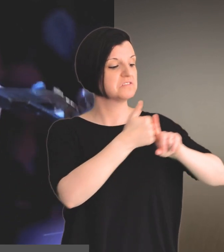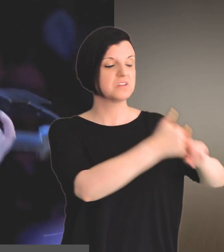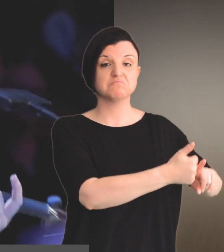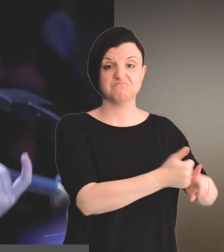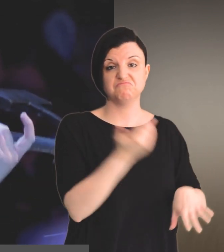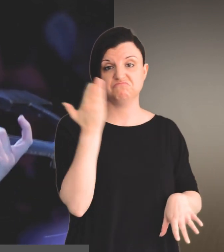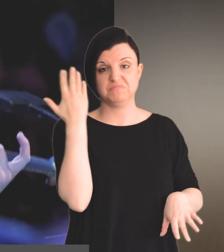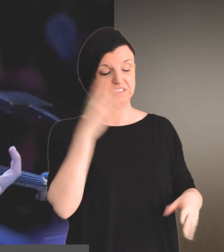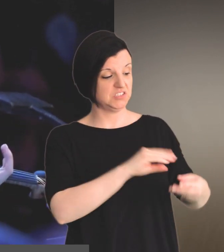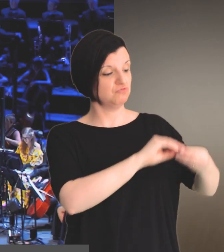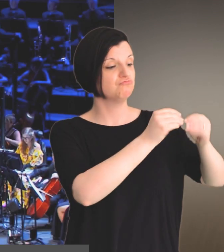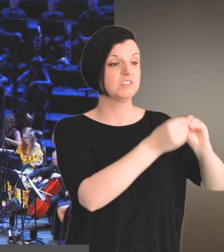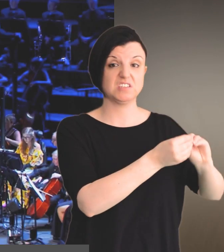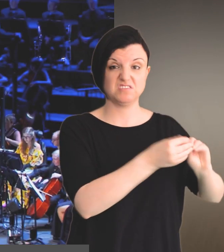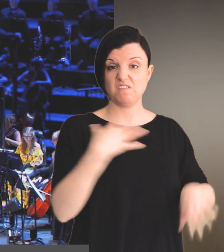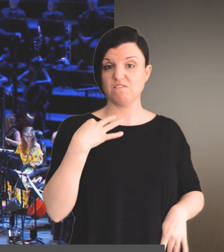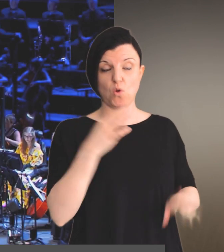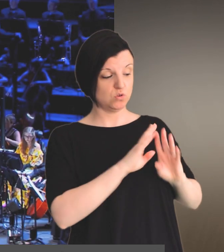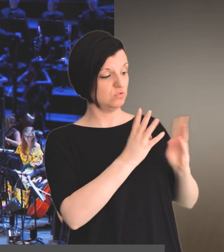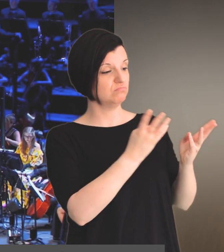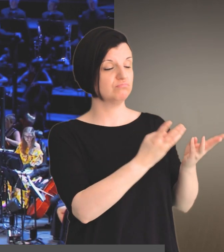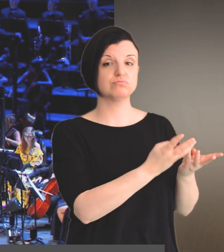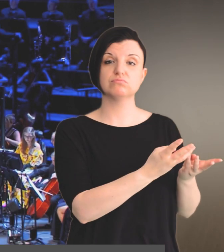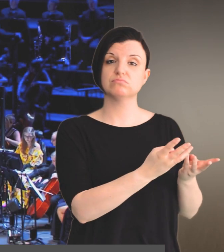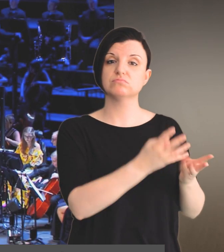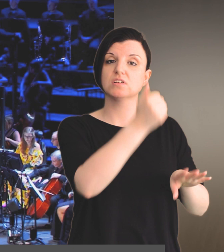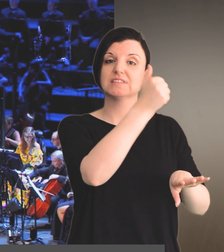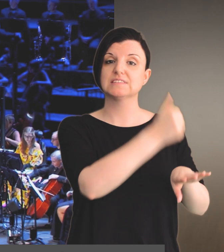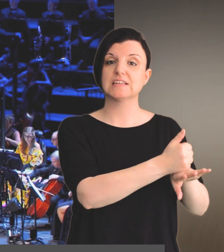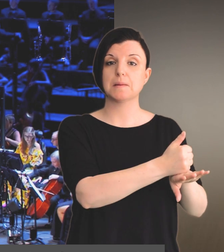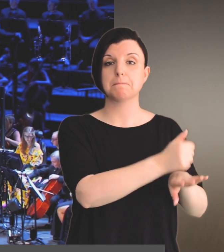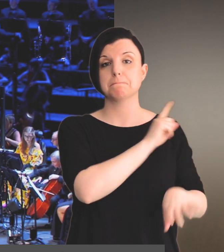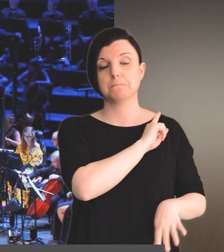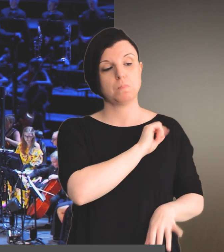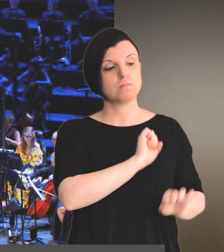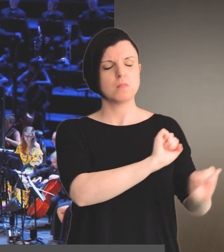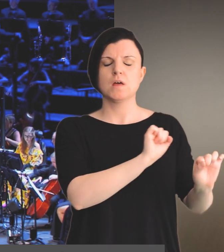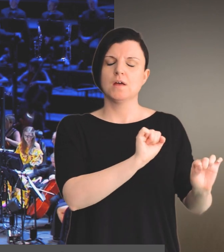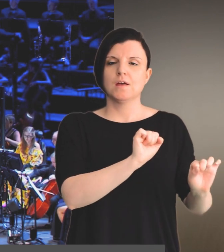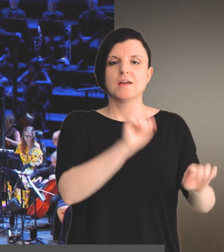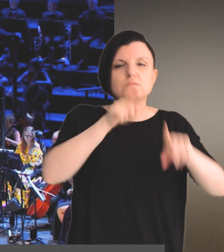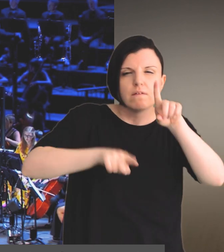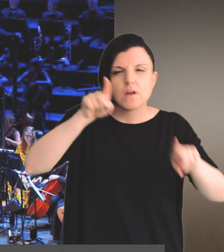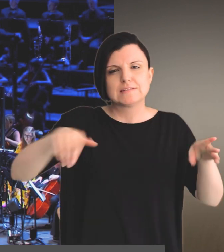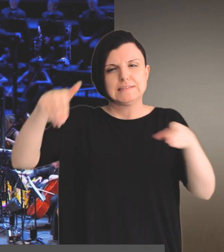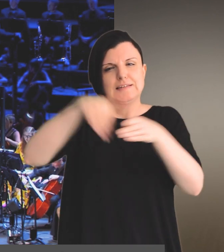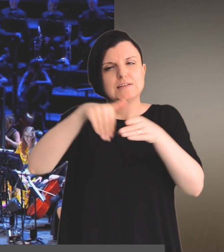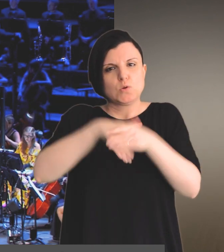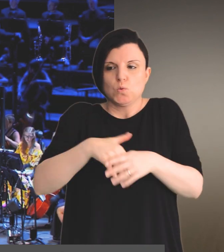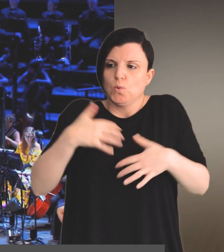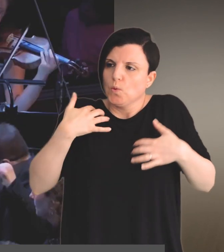people that have got together on a voluntary basis because really of their interest and their